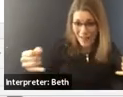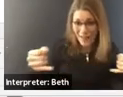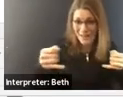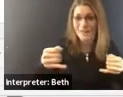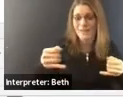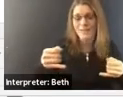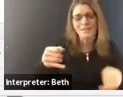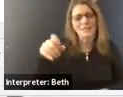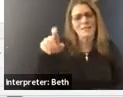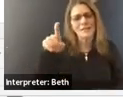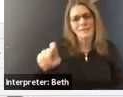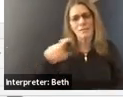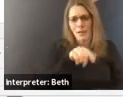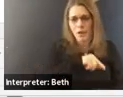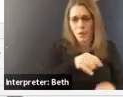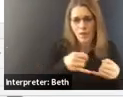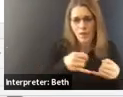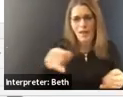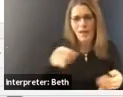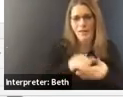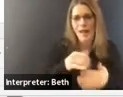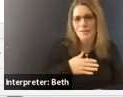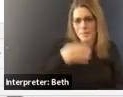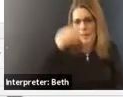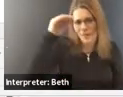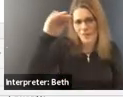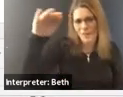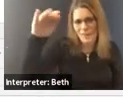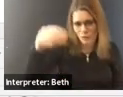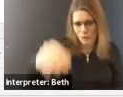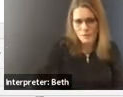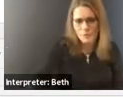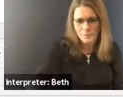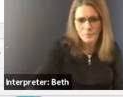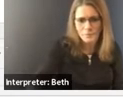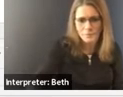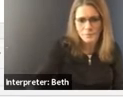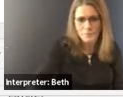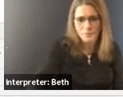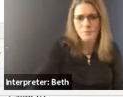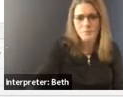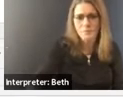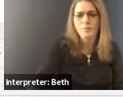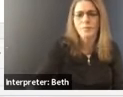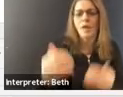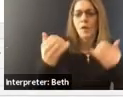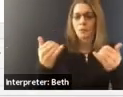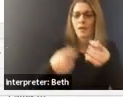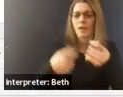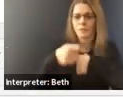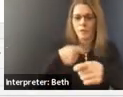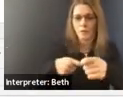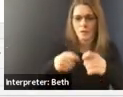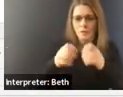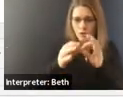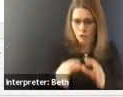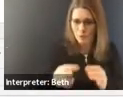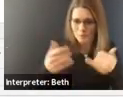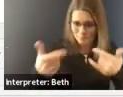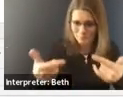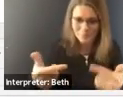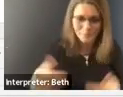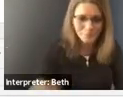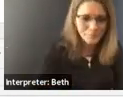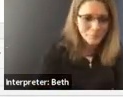theory. And I did these to create this relationship. And that